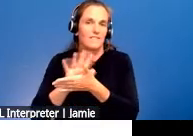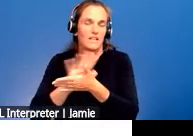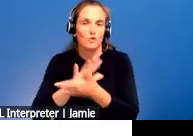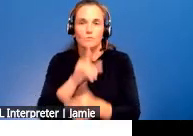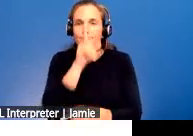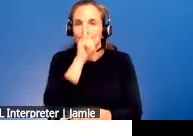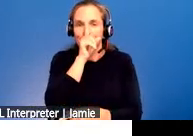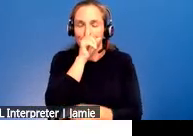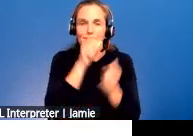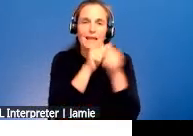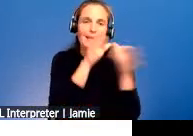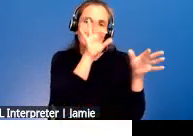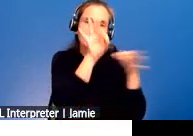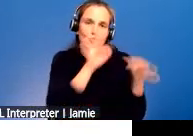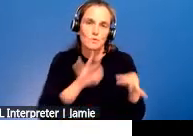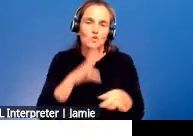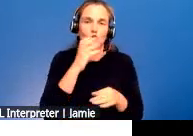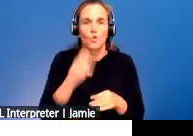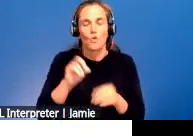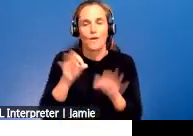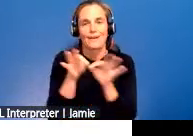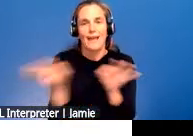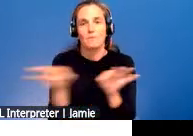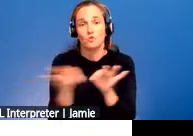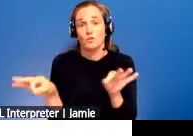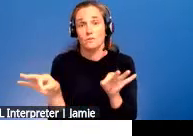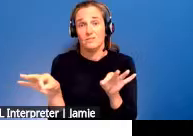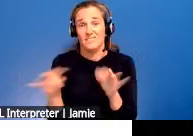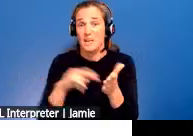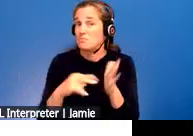or captions. This resulted in completely